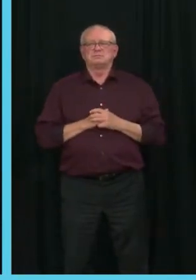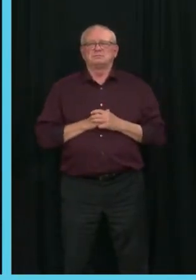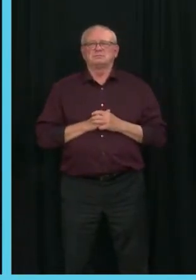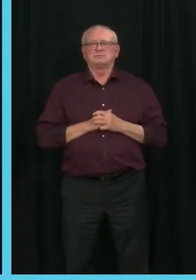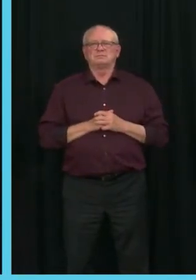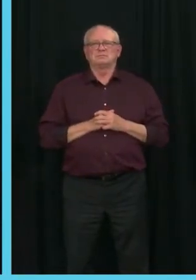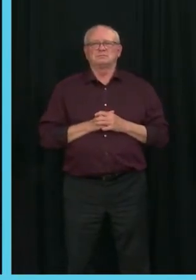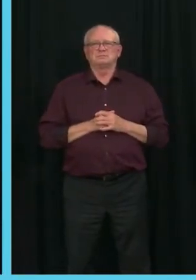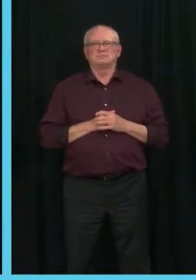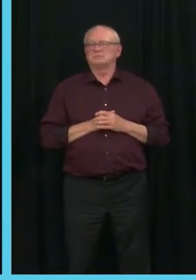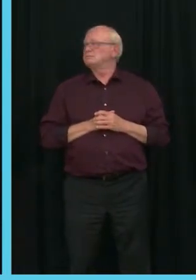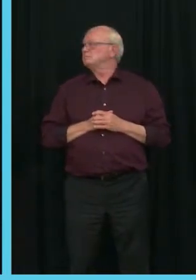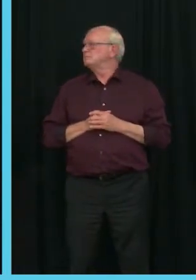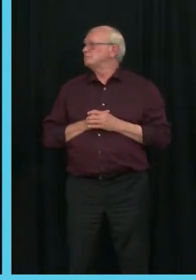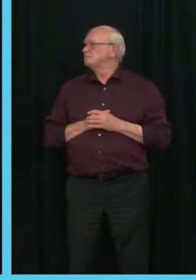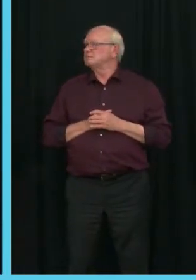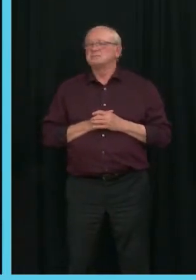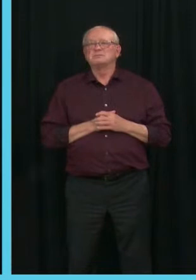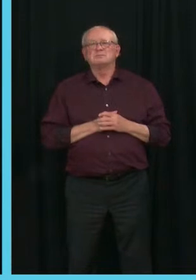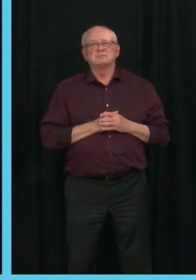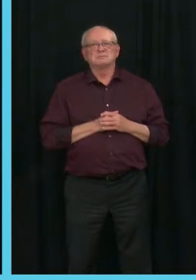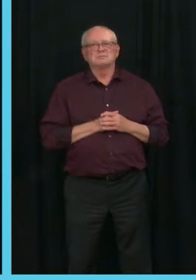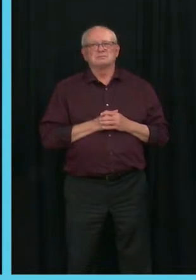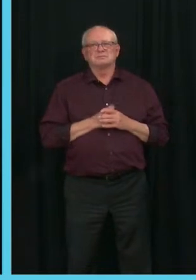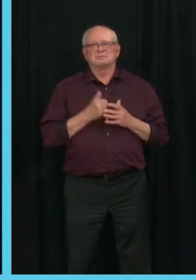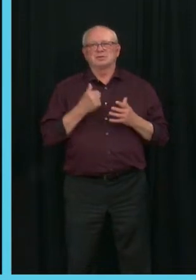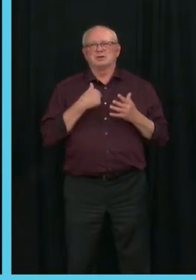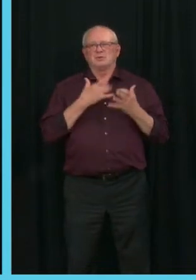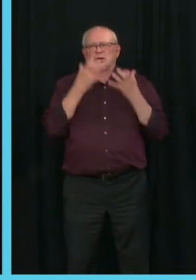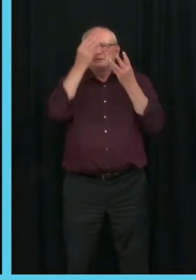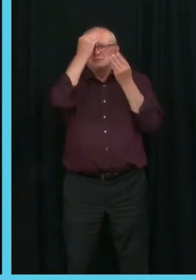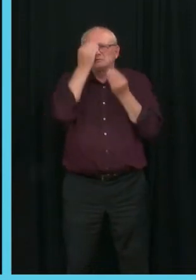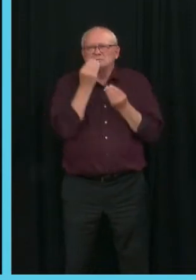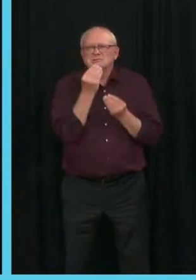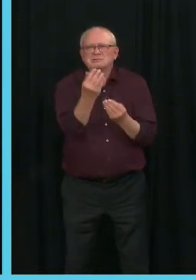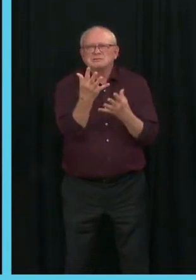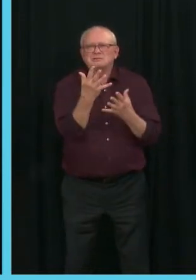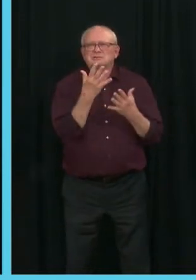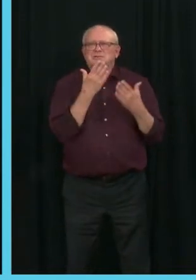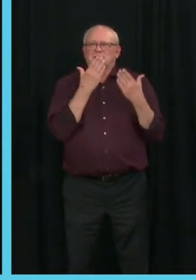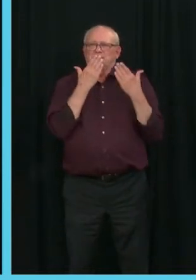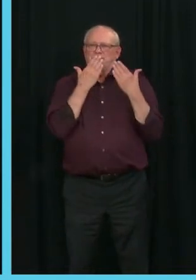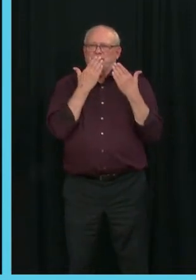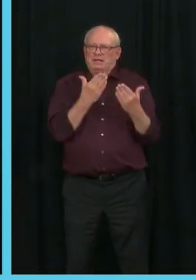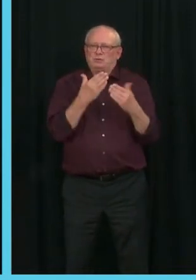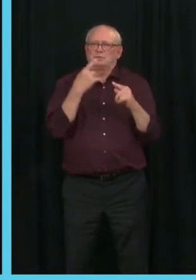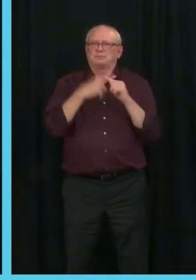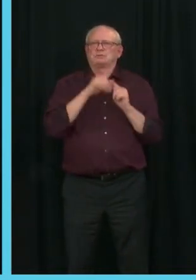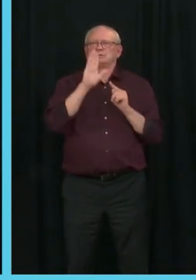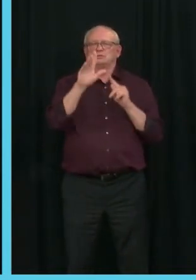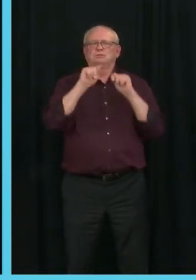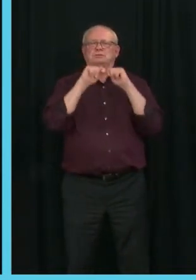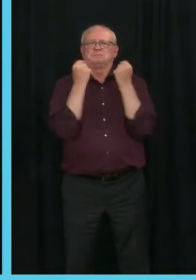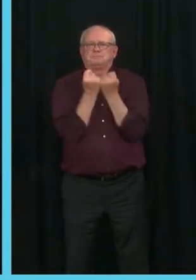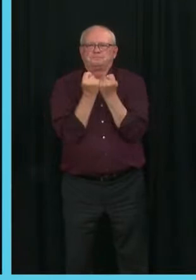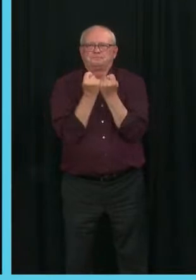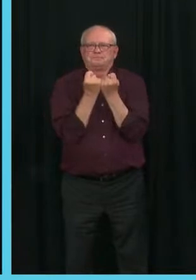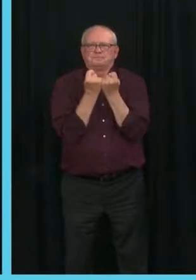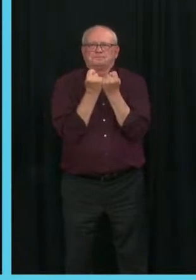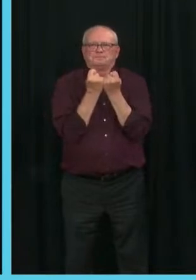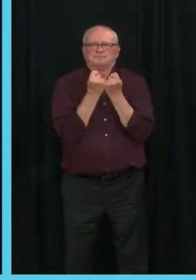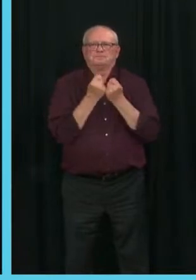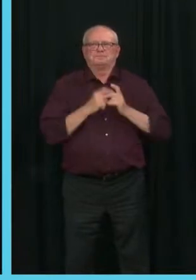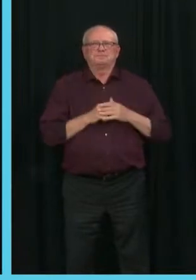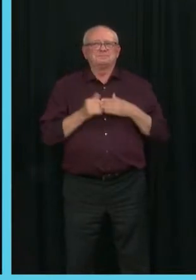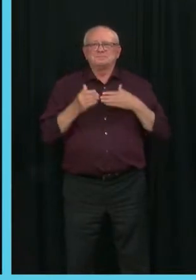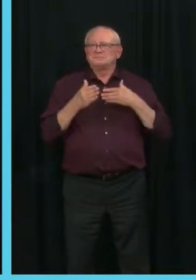you to everybody on your team, thank you on behalf of all Albertans, whether it's Dr. Corvo, Dr. Johnson when she was the